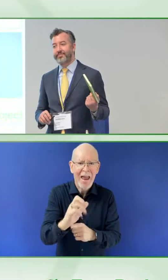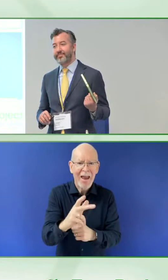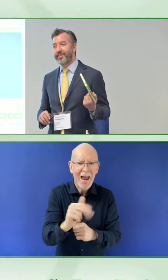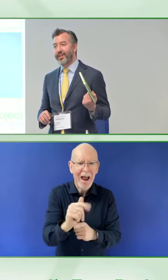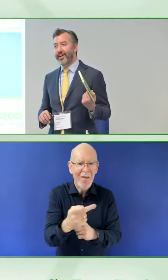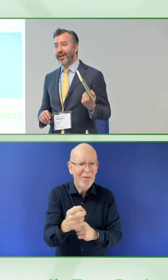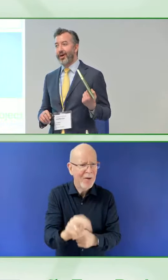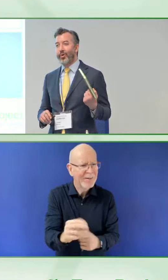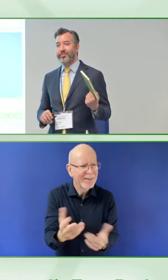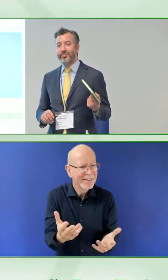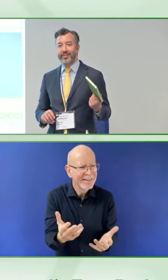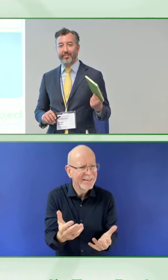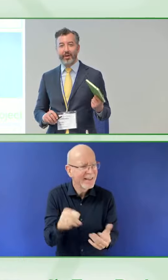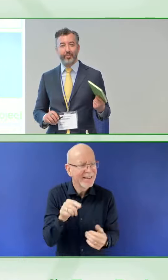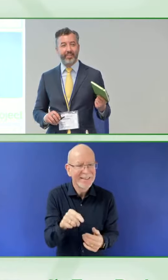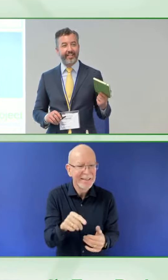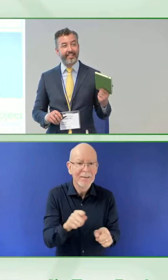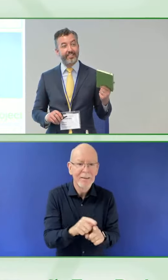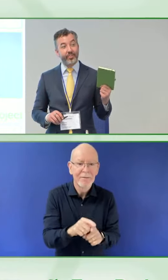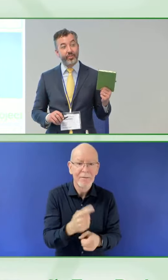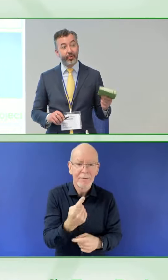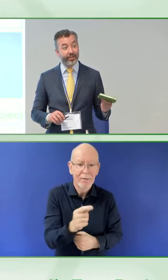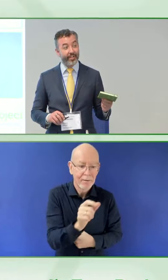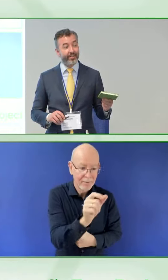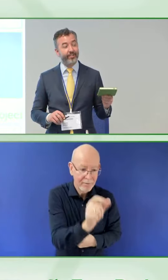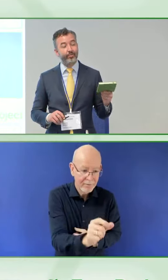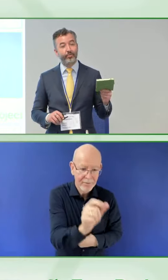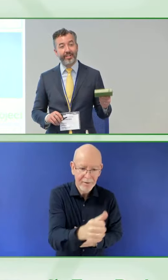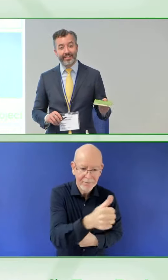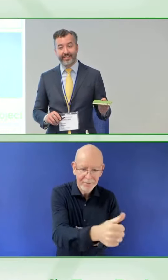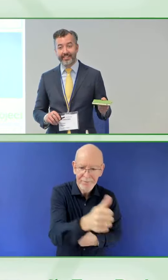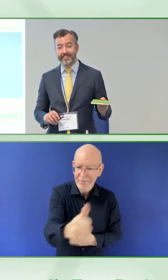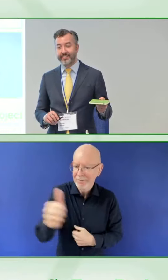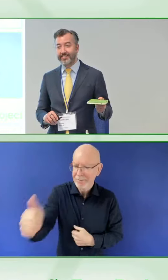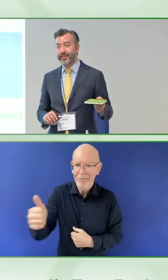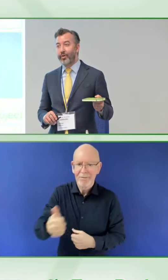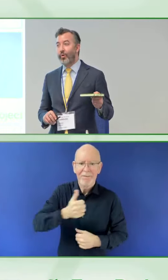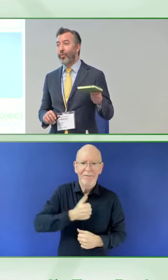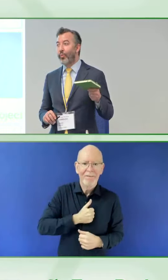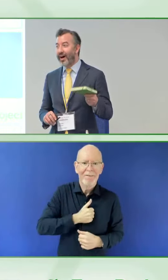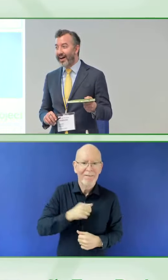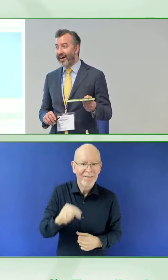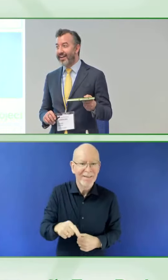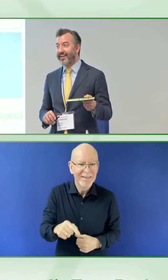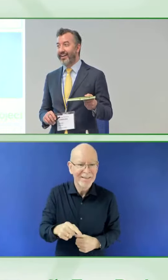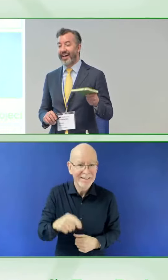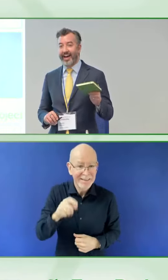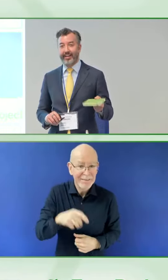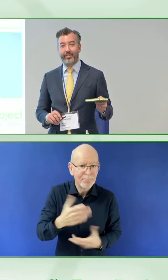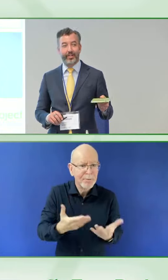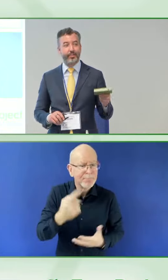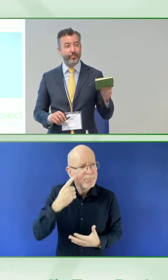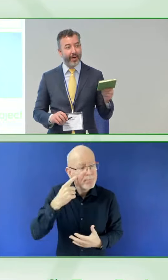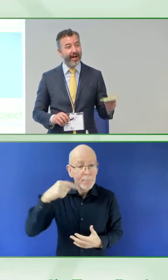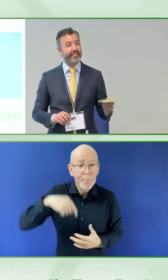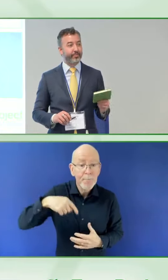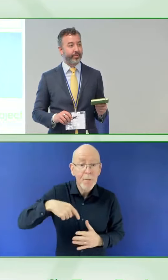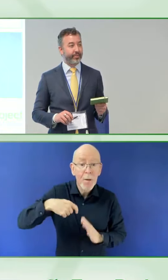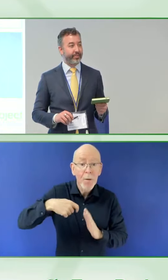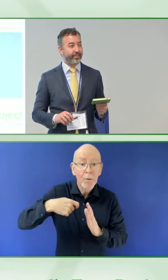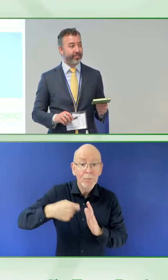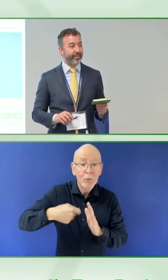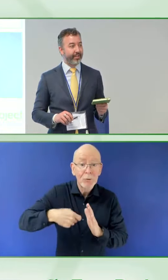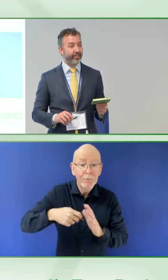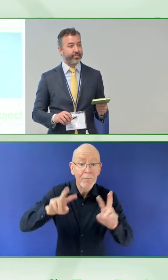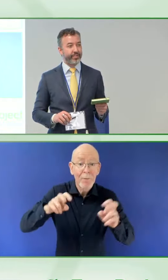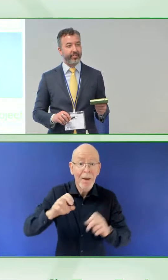minutes. And I want you to come up with at least 30 reasons why hackathons are